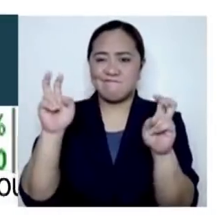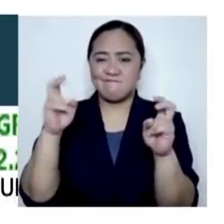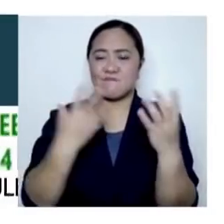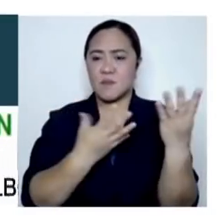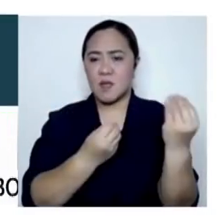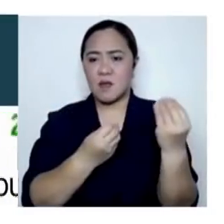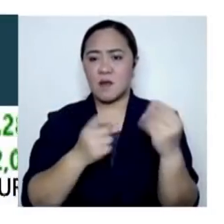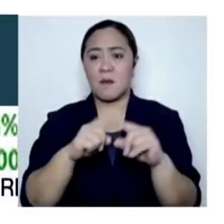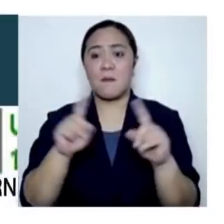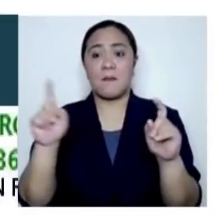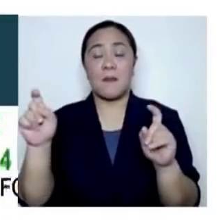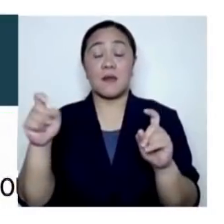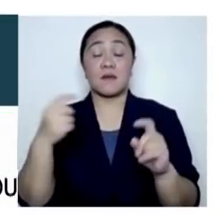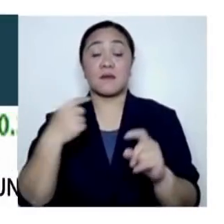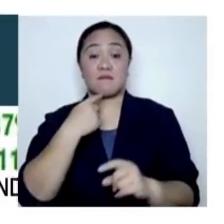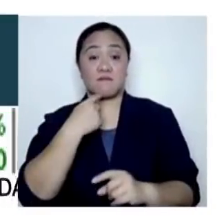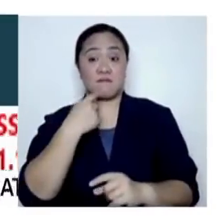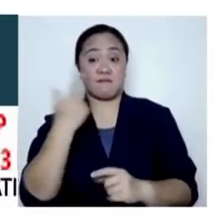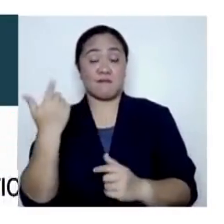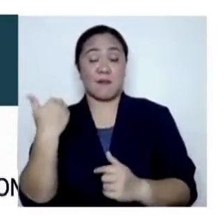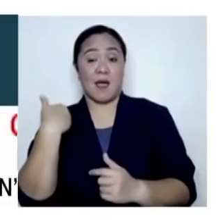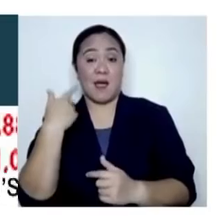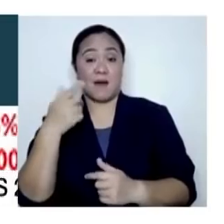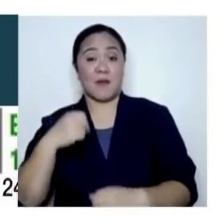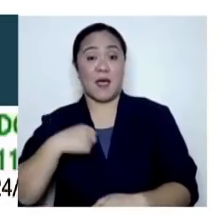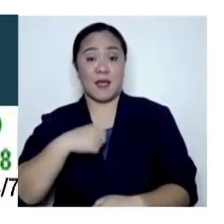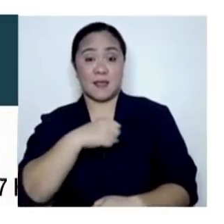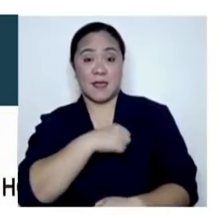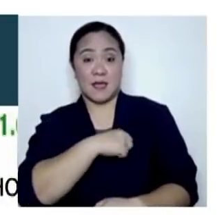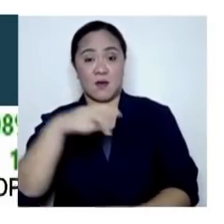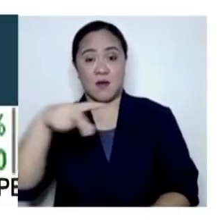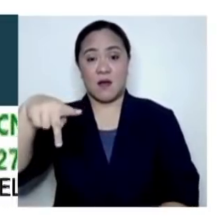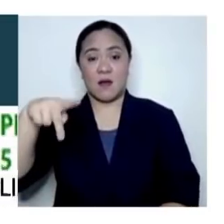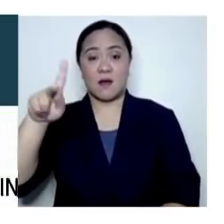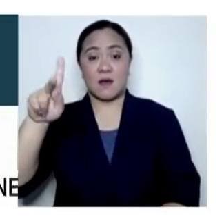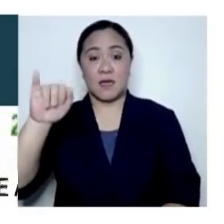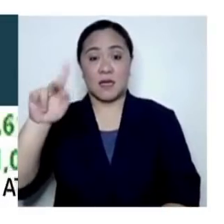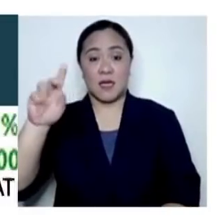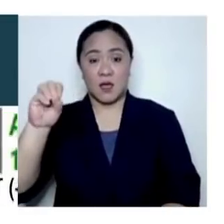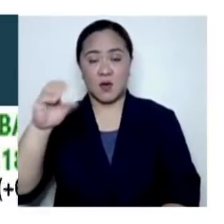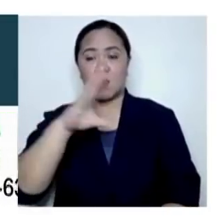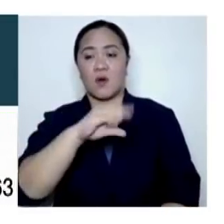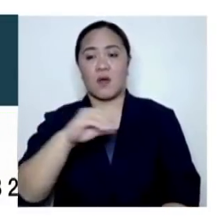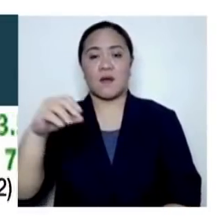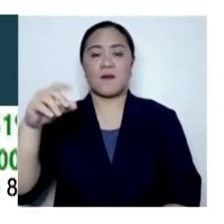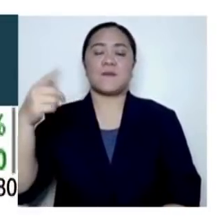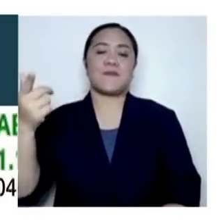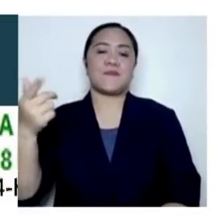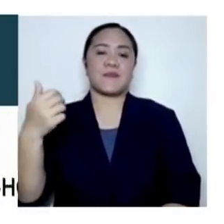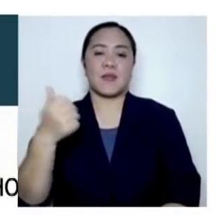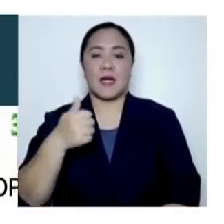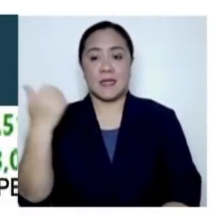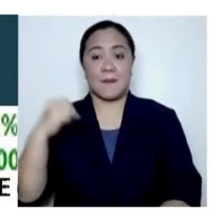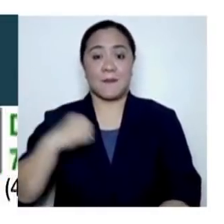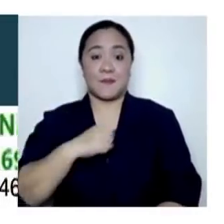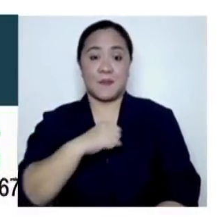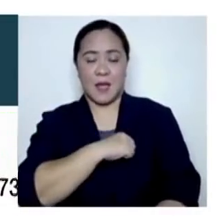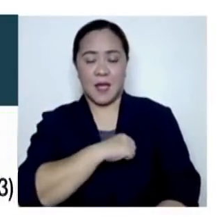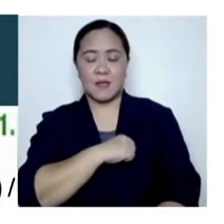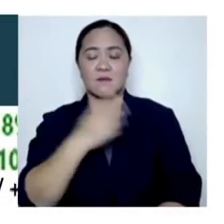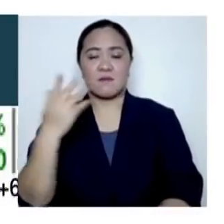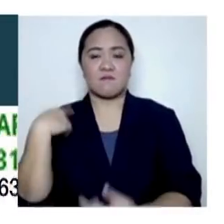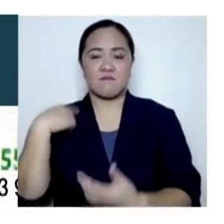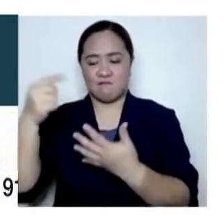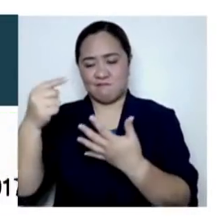arrest upon motion of Senator Pangilinan and Senator Hontiveros and supported by Senator Drilon and Lacson,